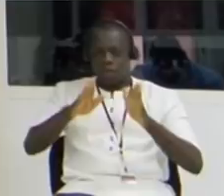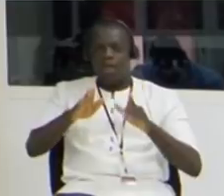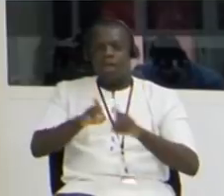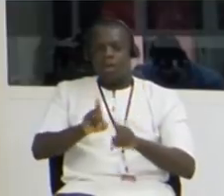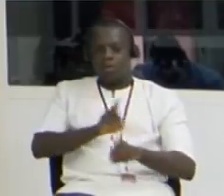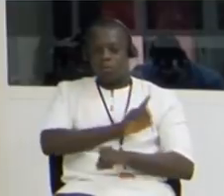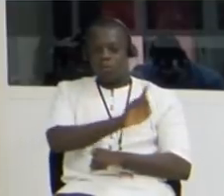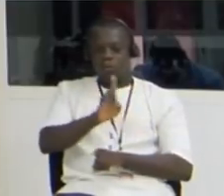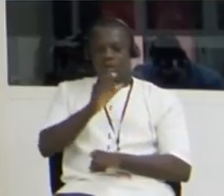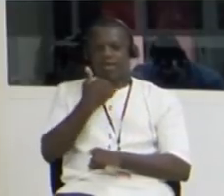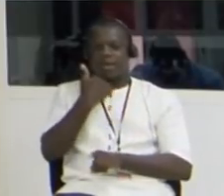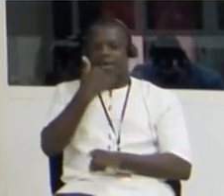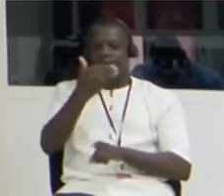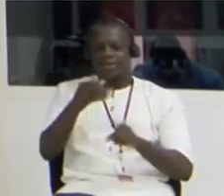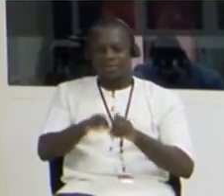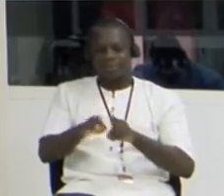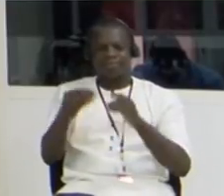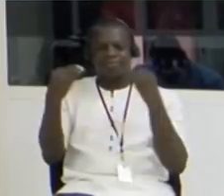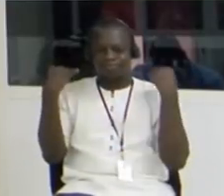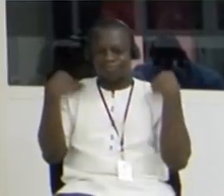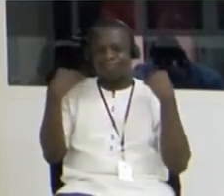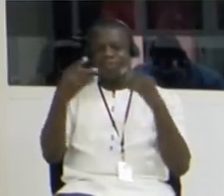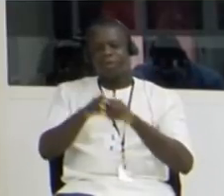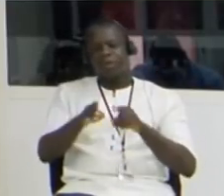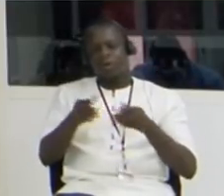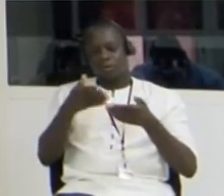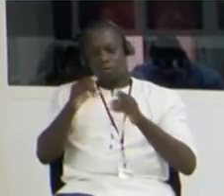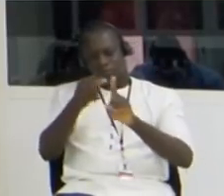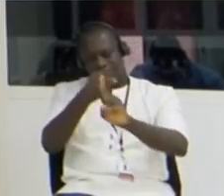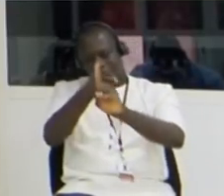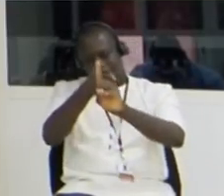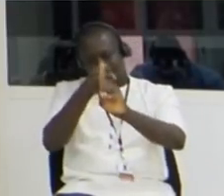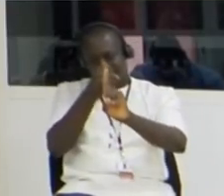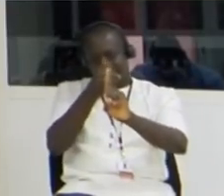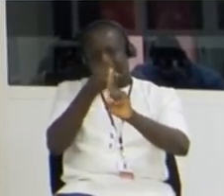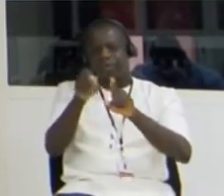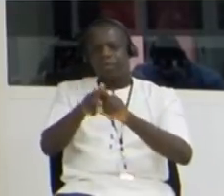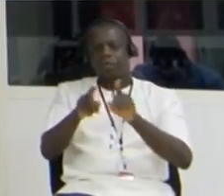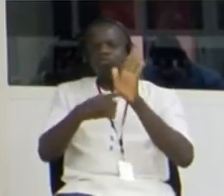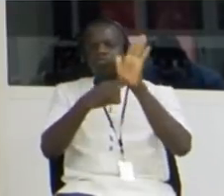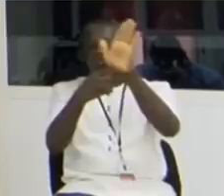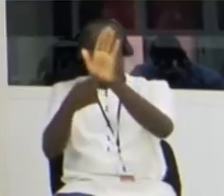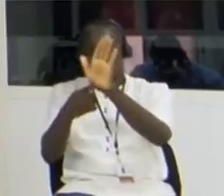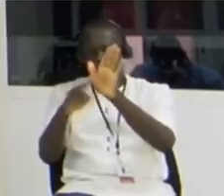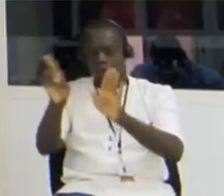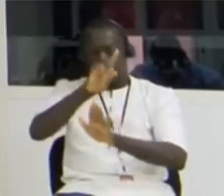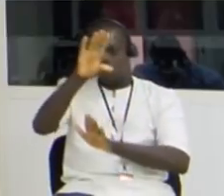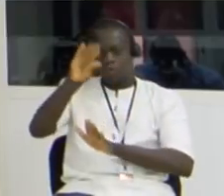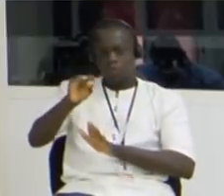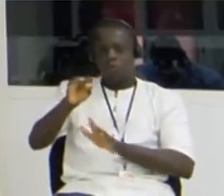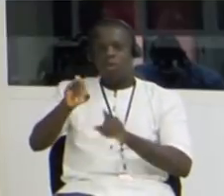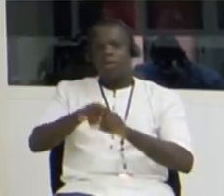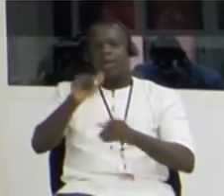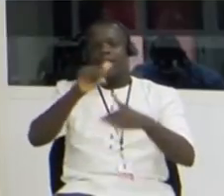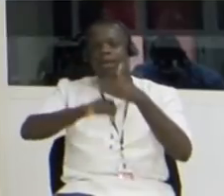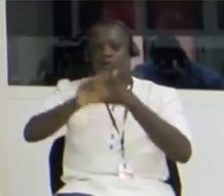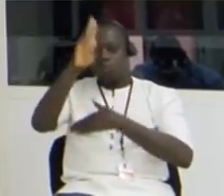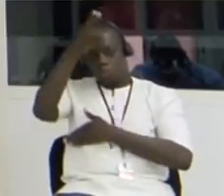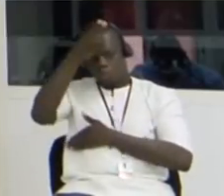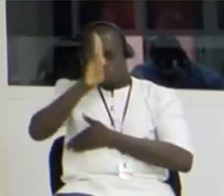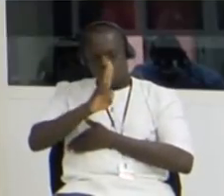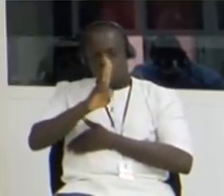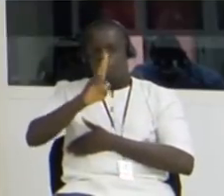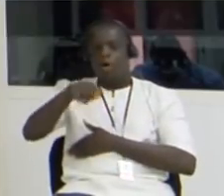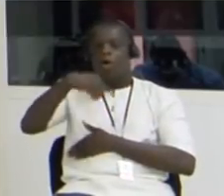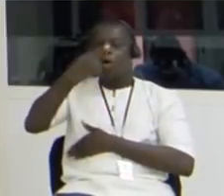Holy Spirit will always guide and direct what they do in honor